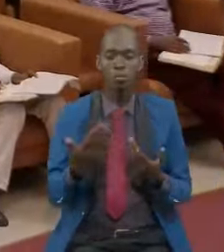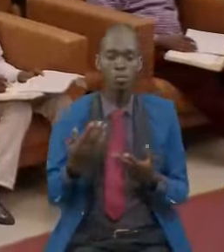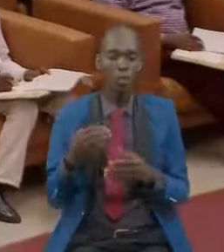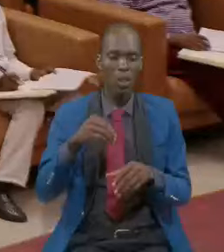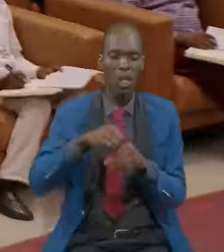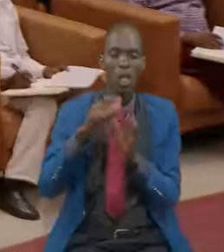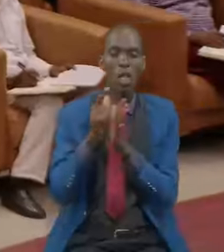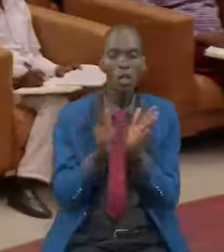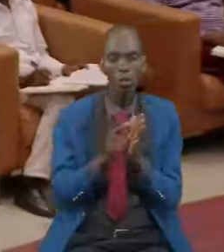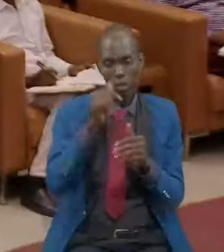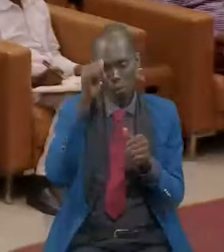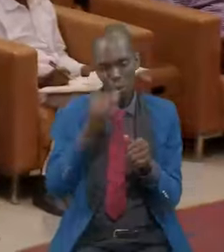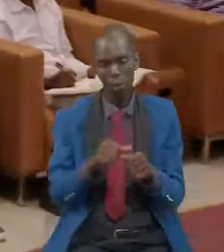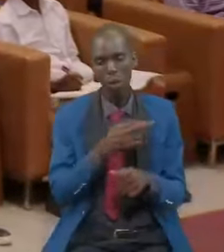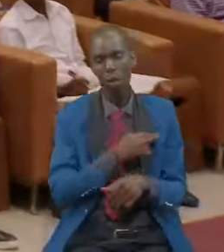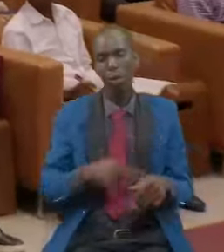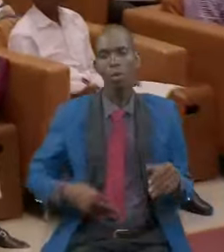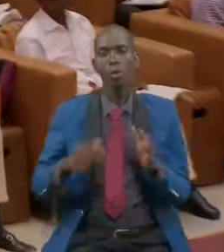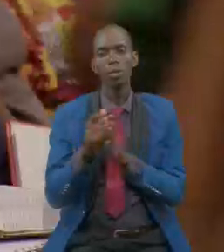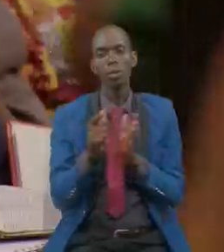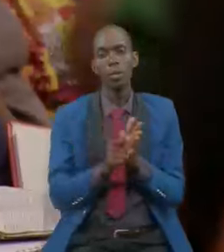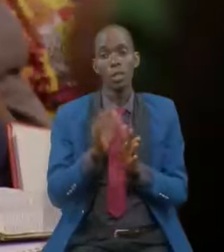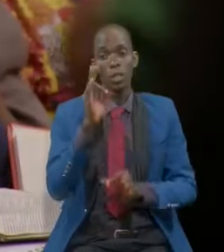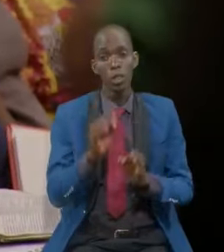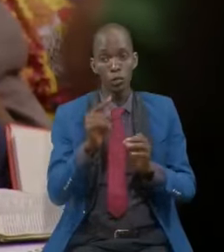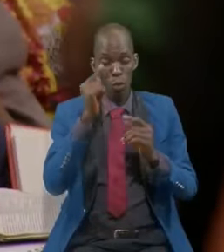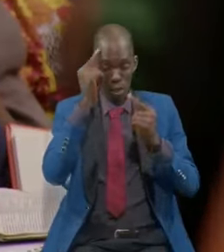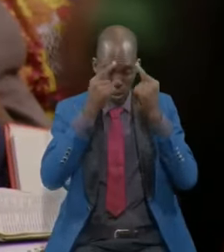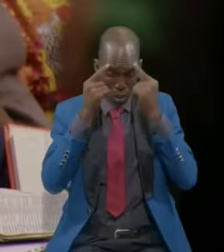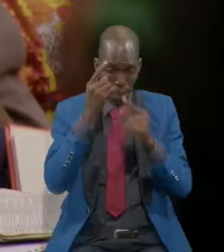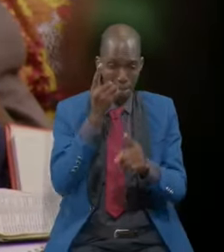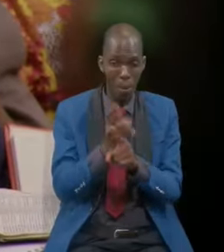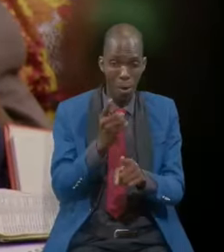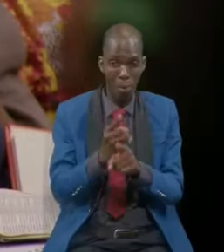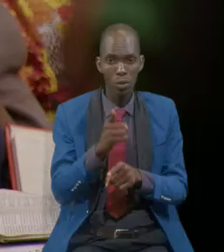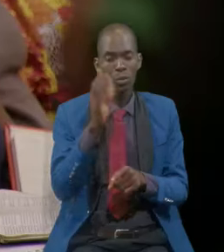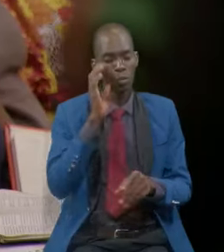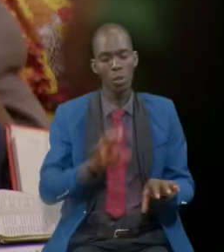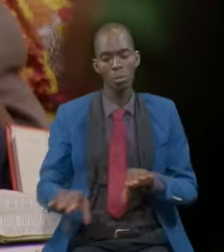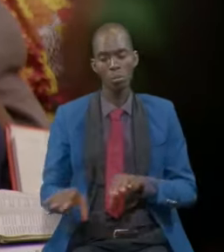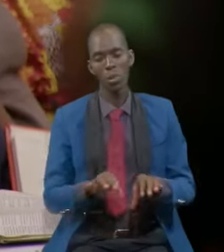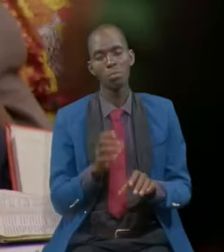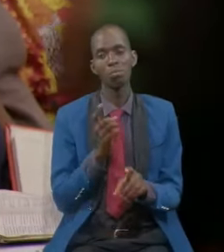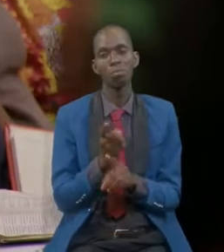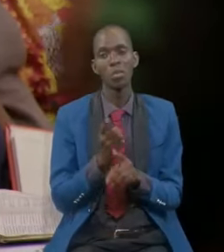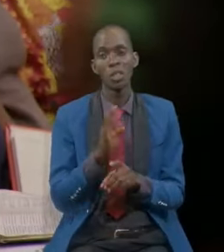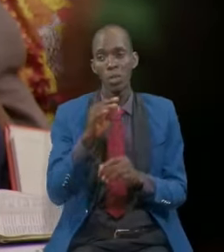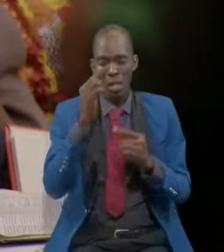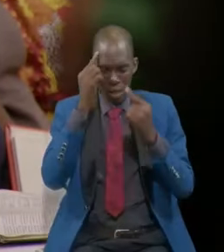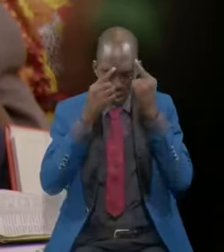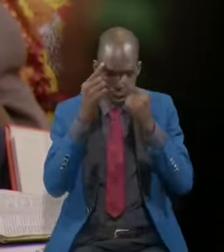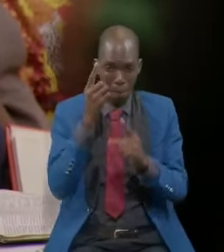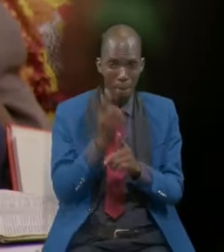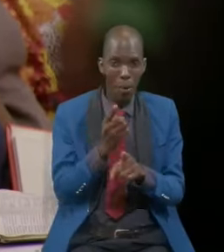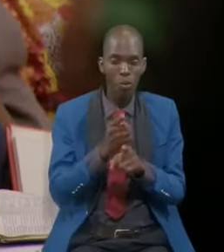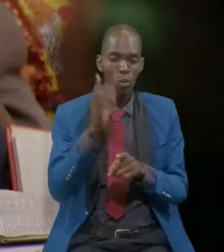When you think right, you will act right. When you think right, you'll behave right. When you